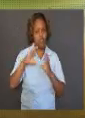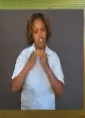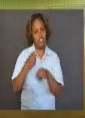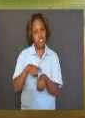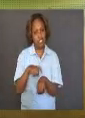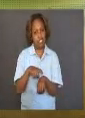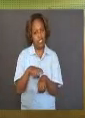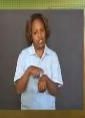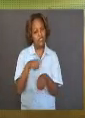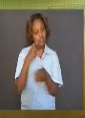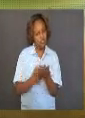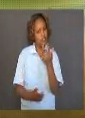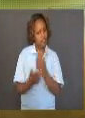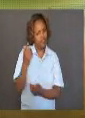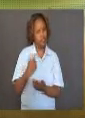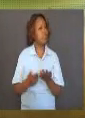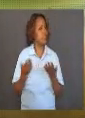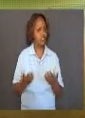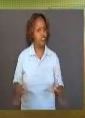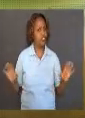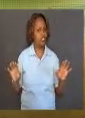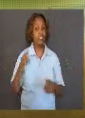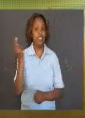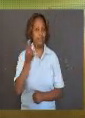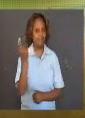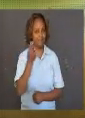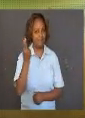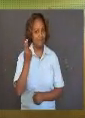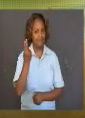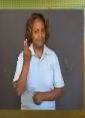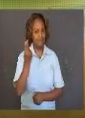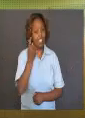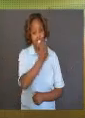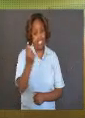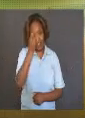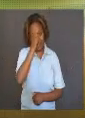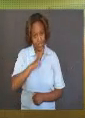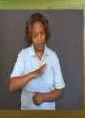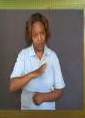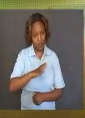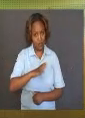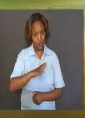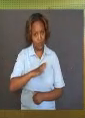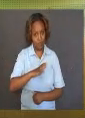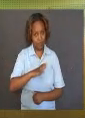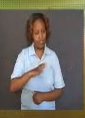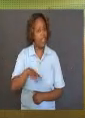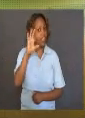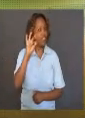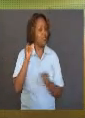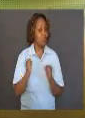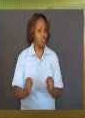lesson, we discussed the benefits that individuals can